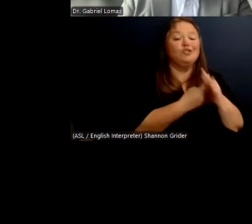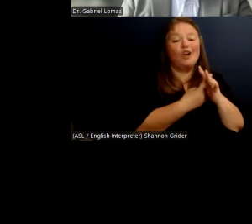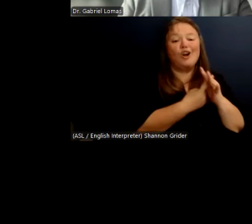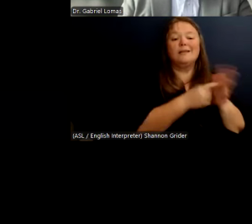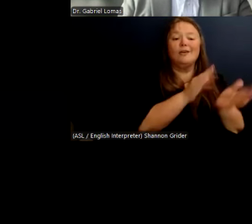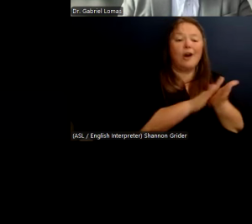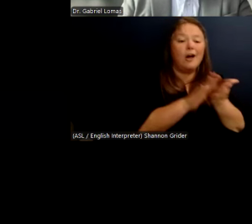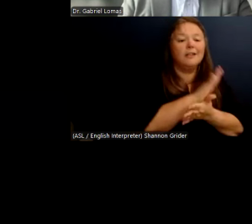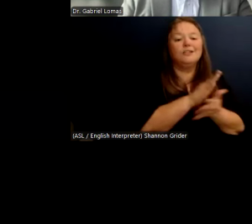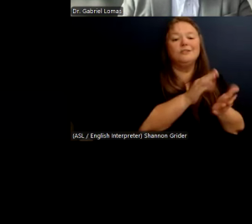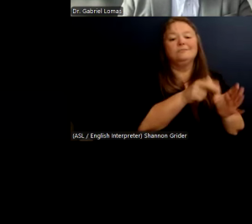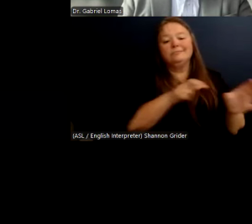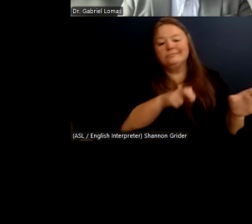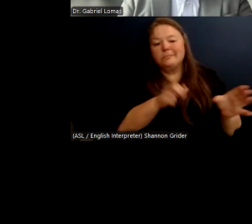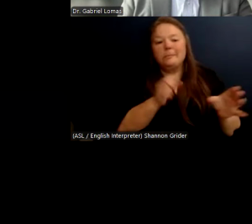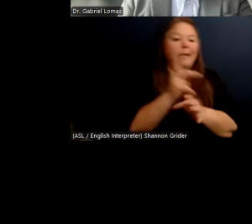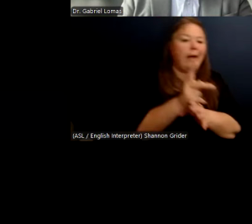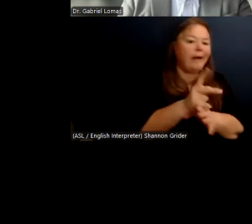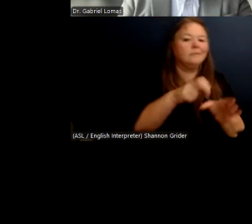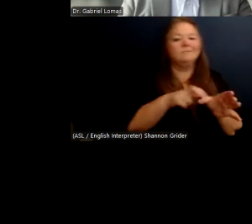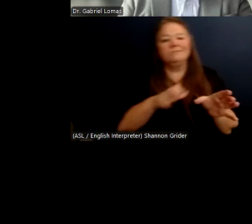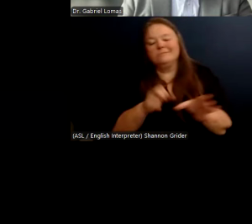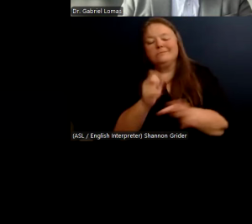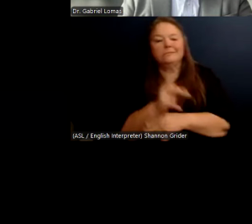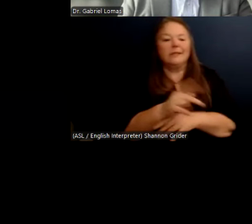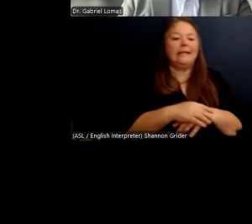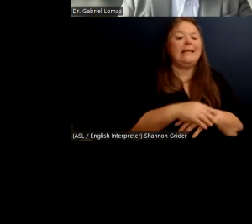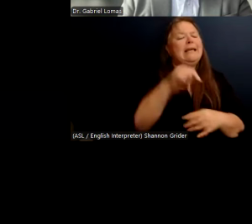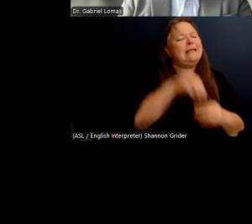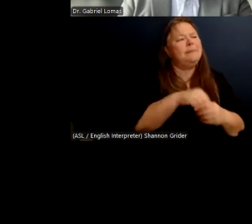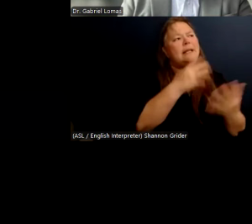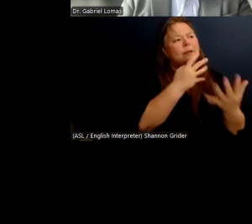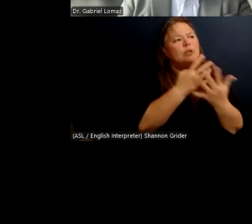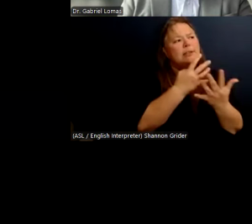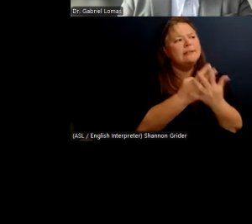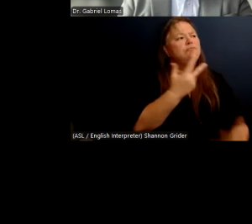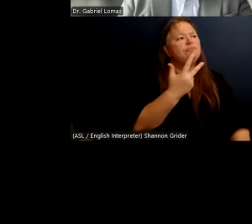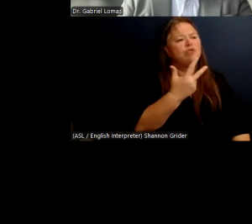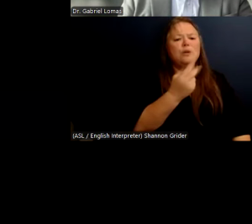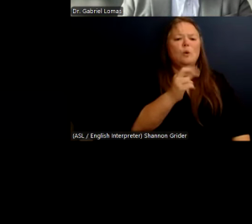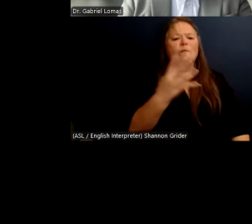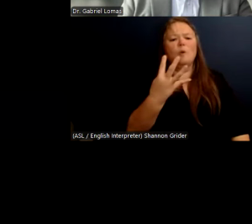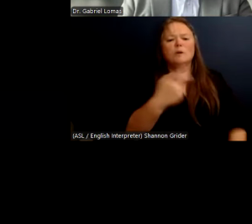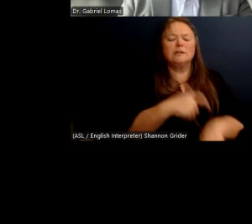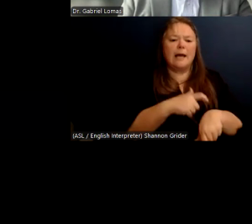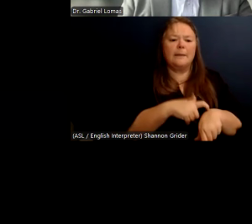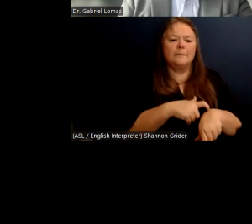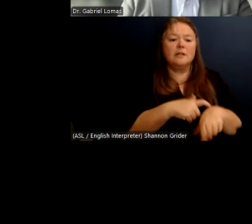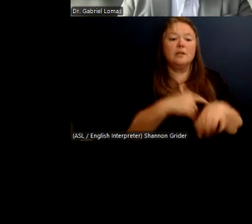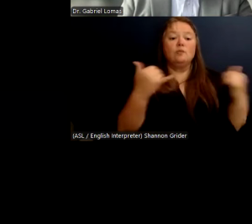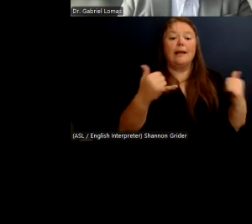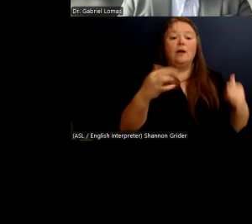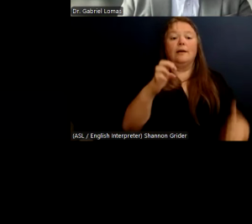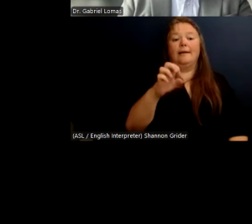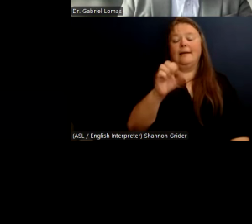life. And he's been in prison at least 3 or 4 times. He is in the Estelle unit,